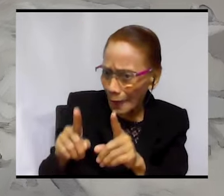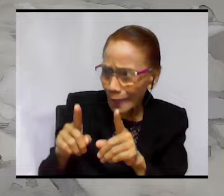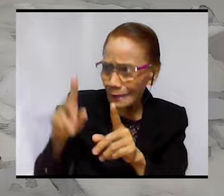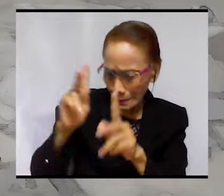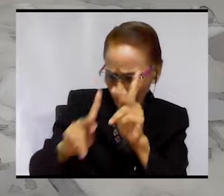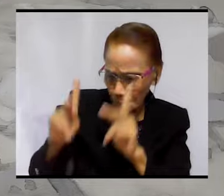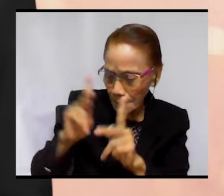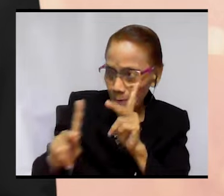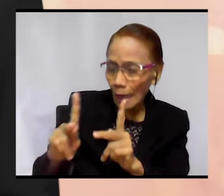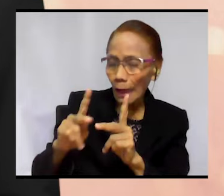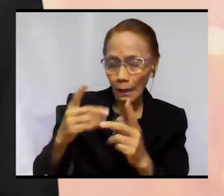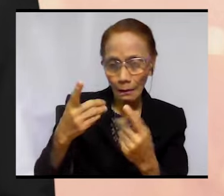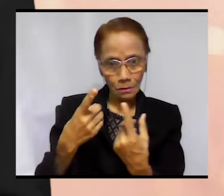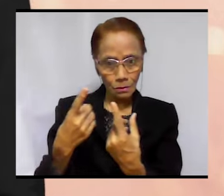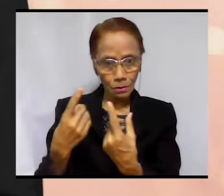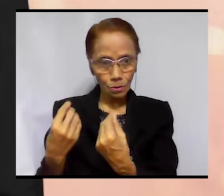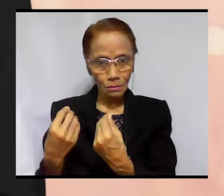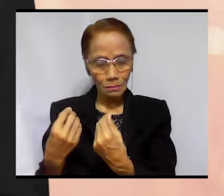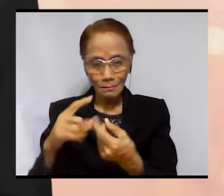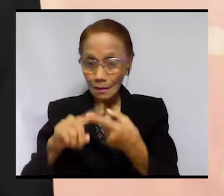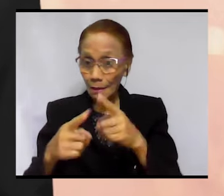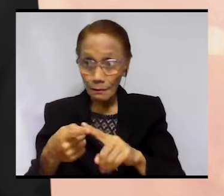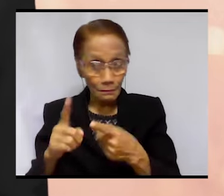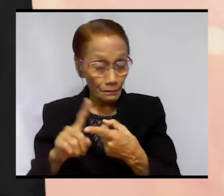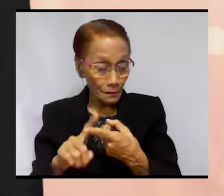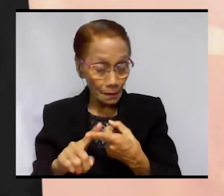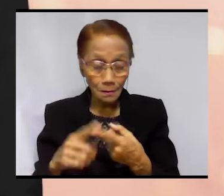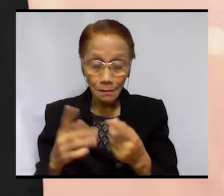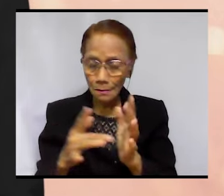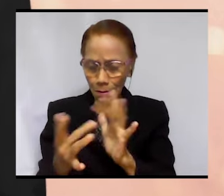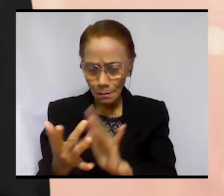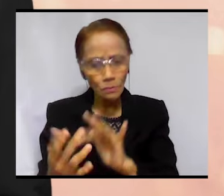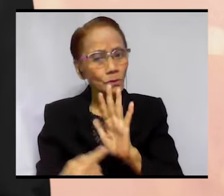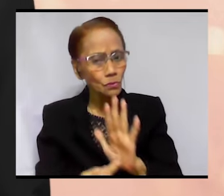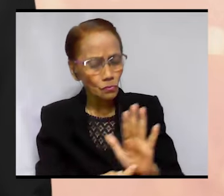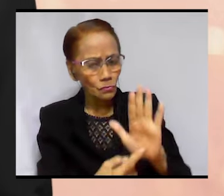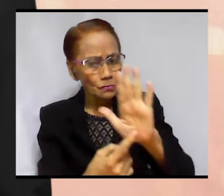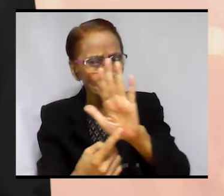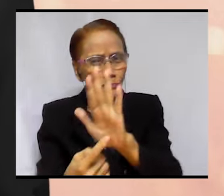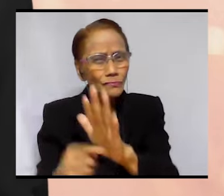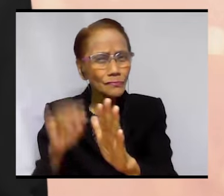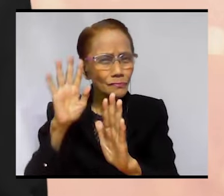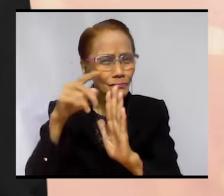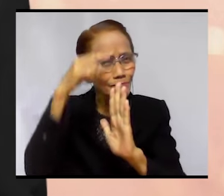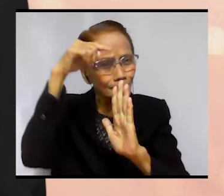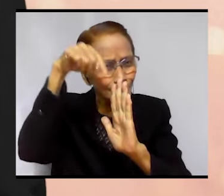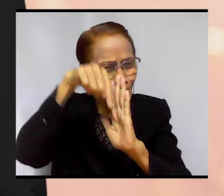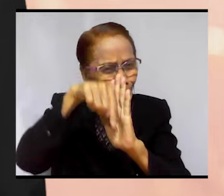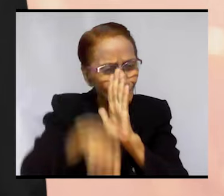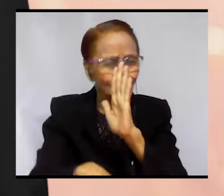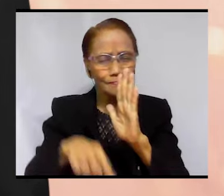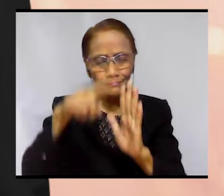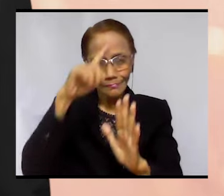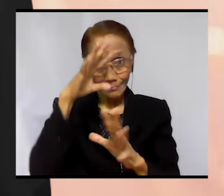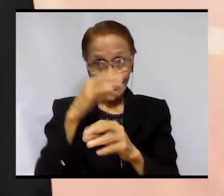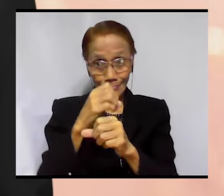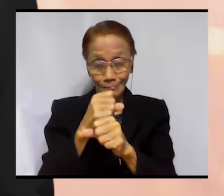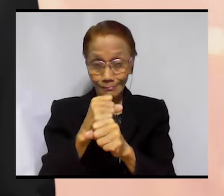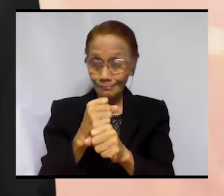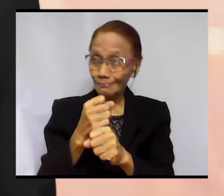do." Friends, Jesus manifests to us His deep faith in the Father who sent